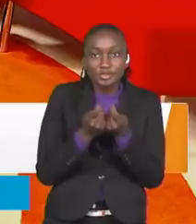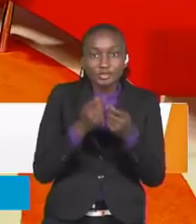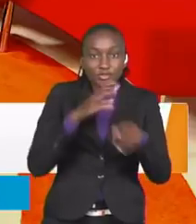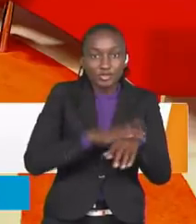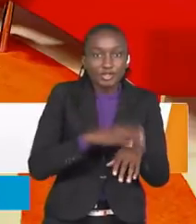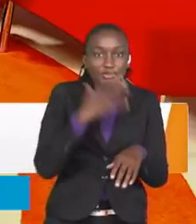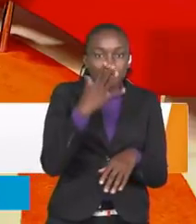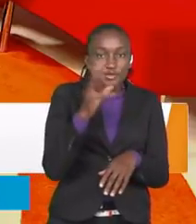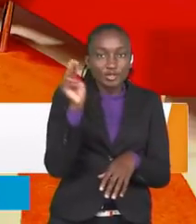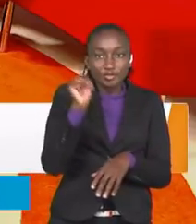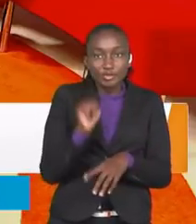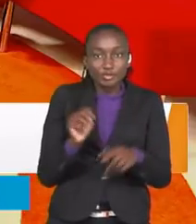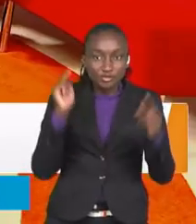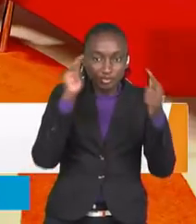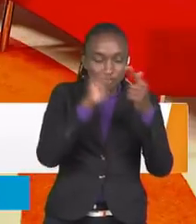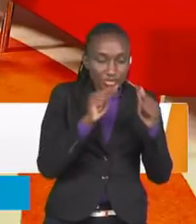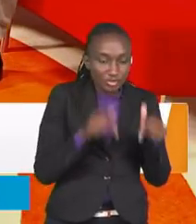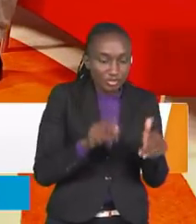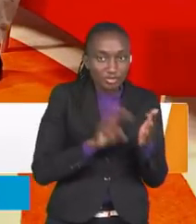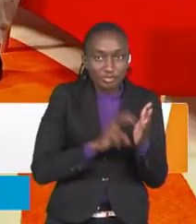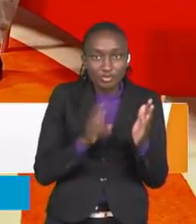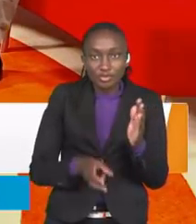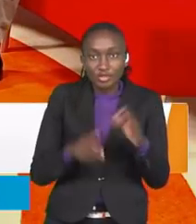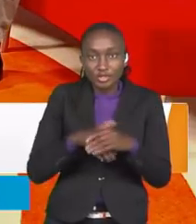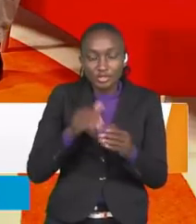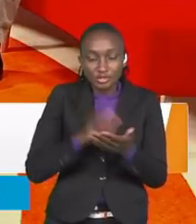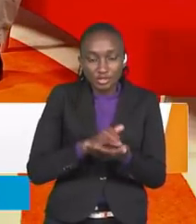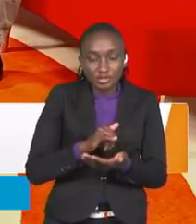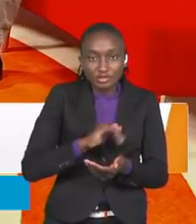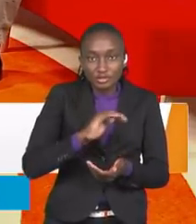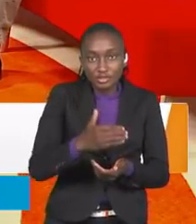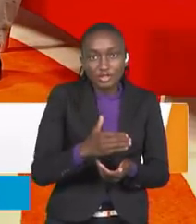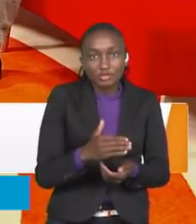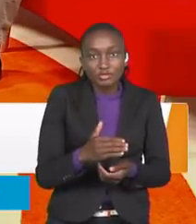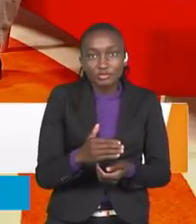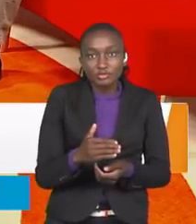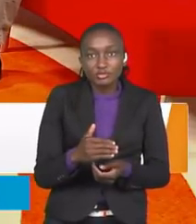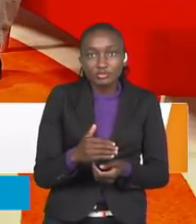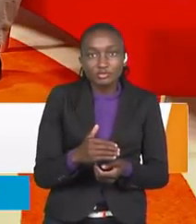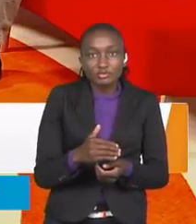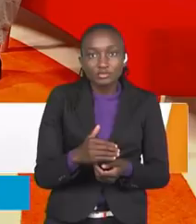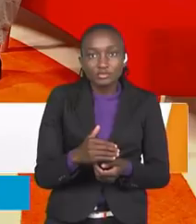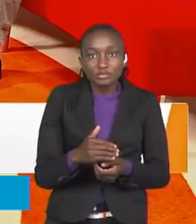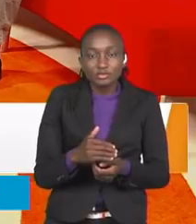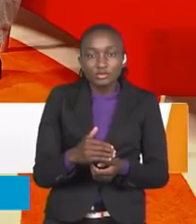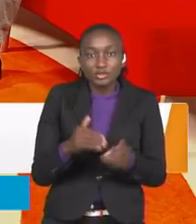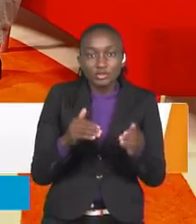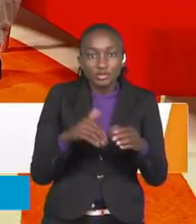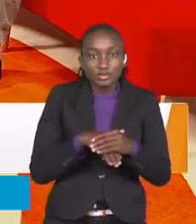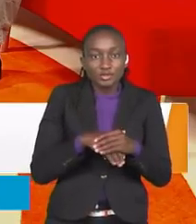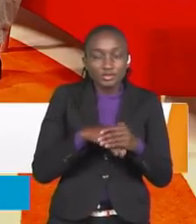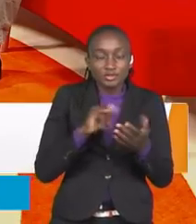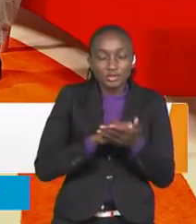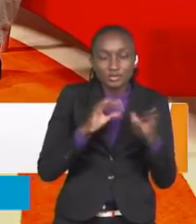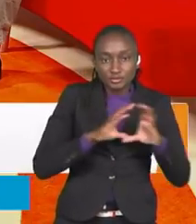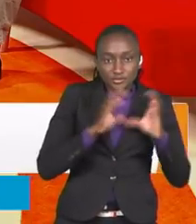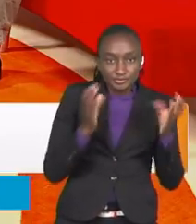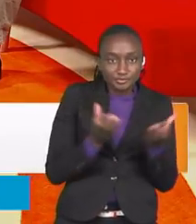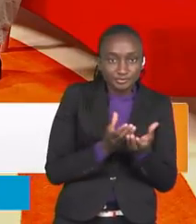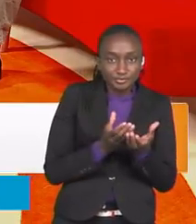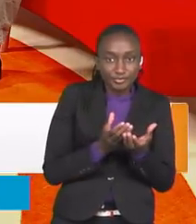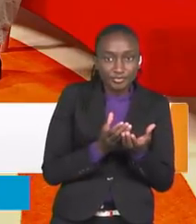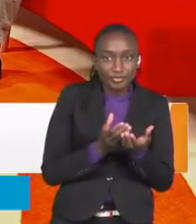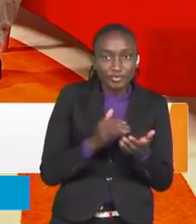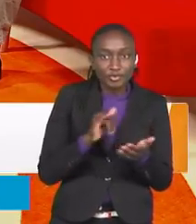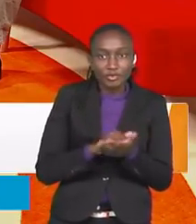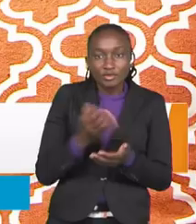million towards this project in Sanjuero and in among the Sanjuero community in Magunga. That's